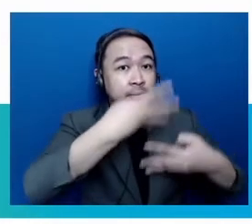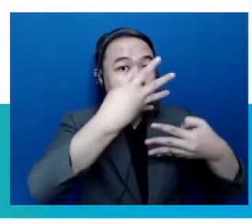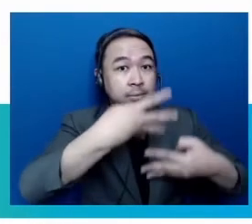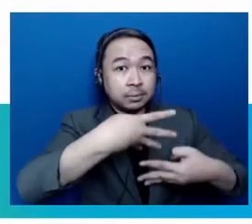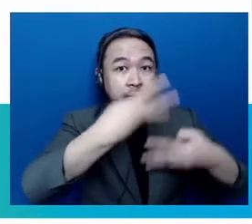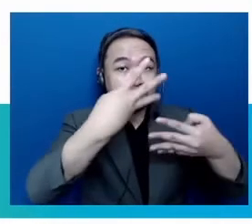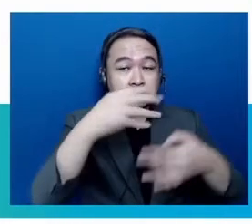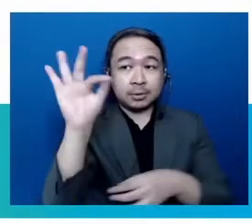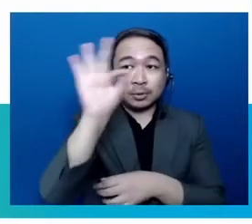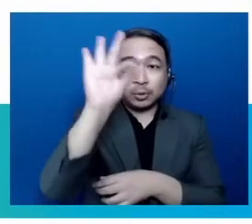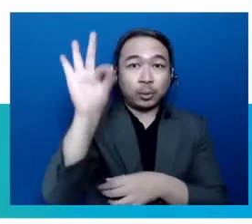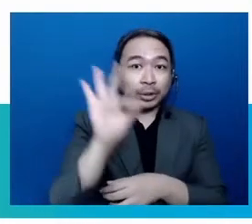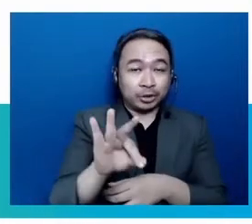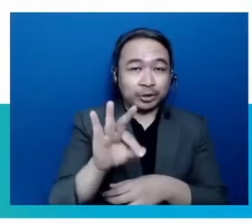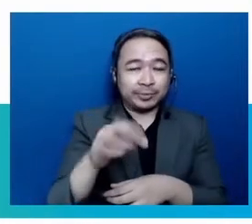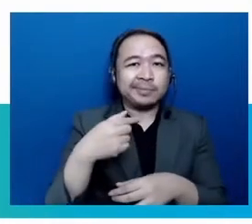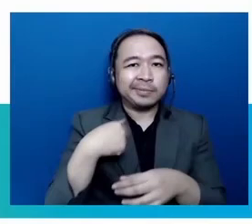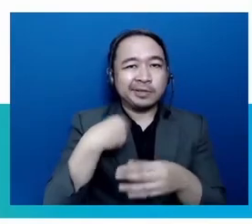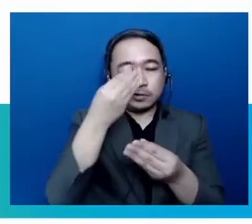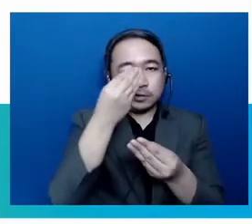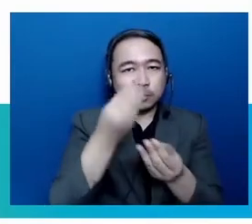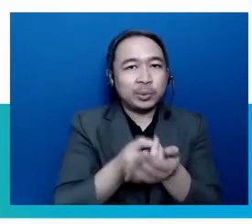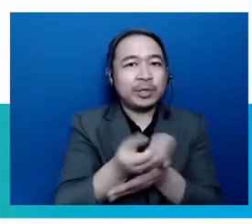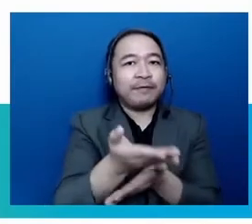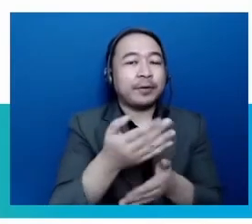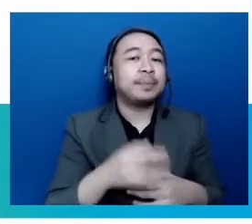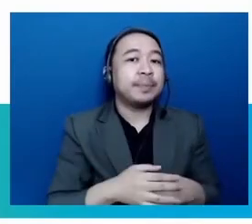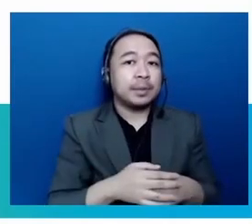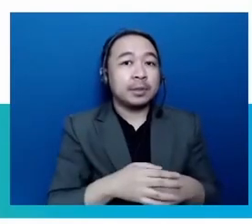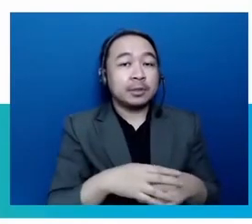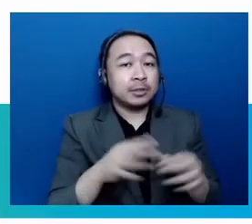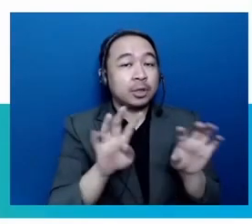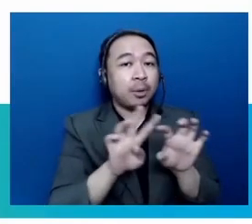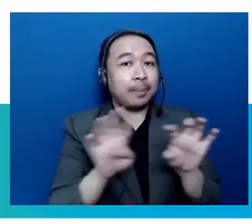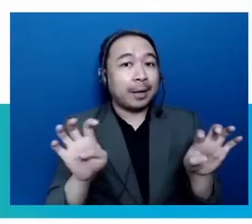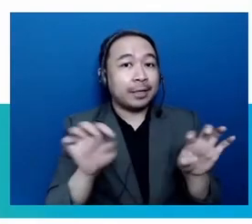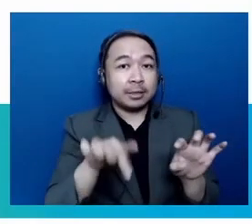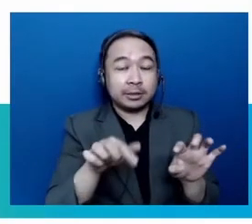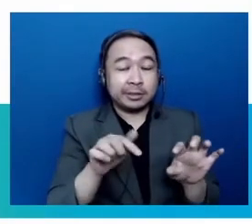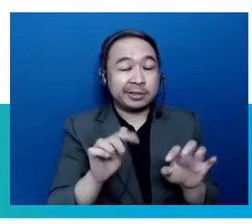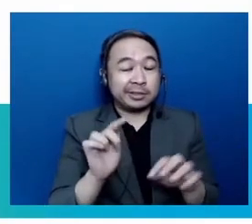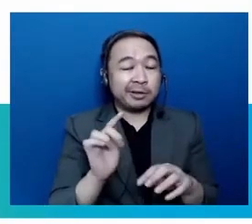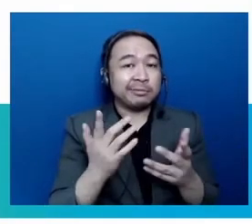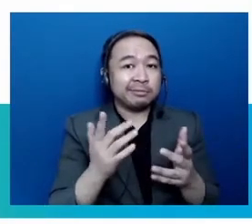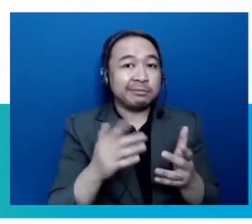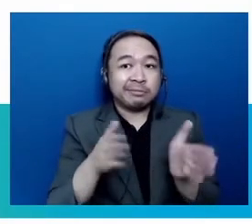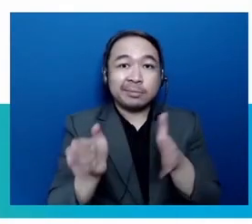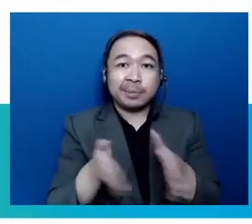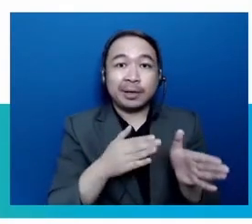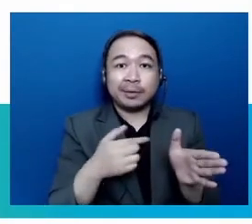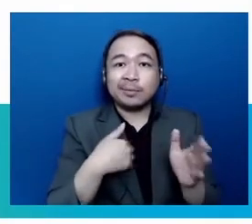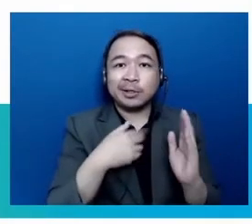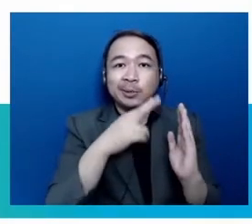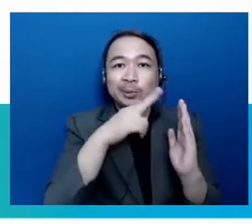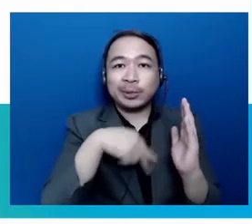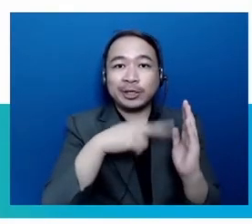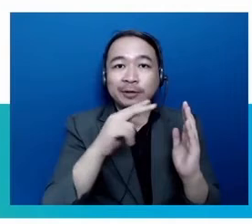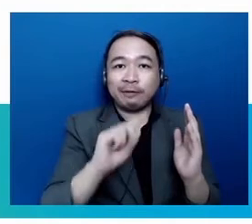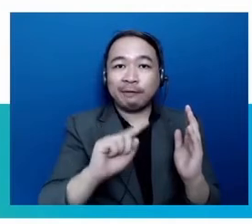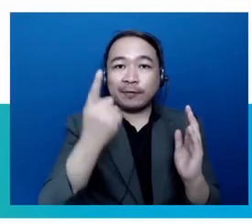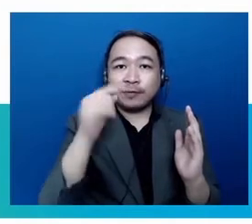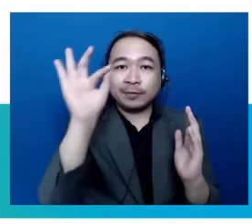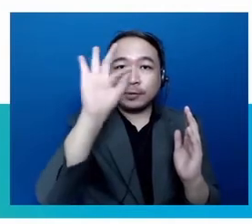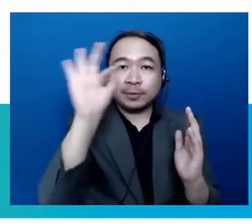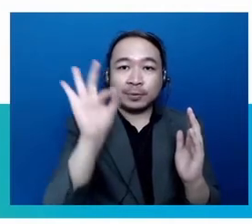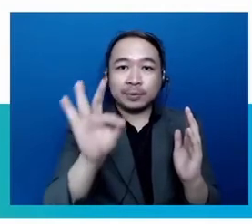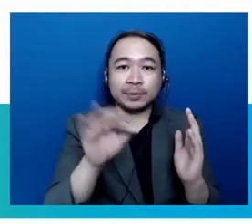Let's give a few seconds so that the panelists can get themselves ready while I read the first question.